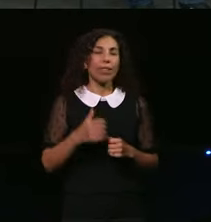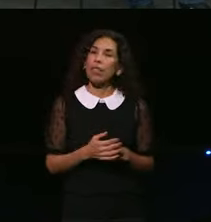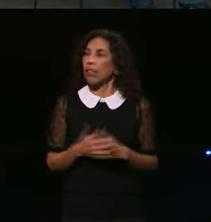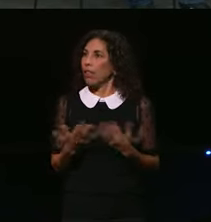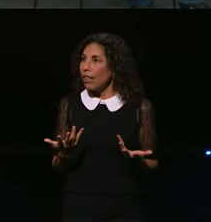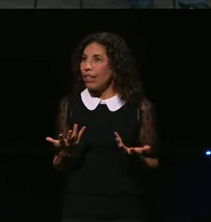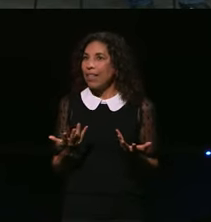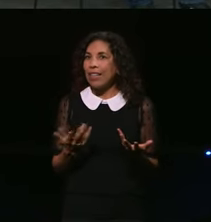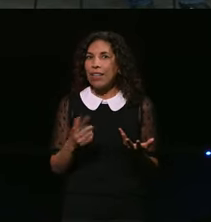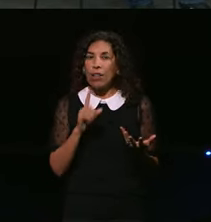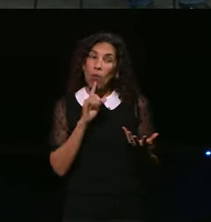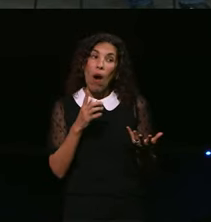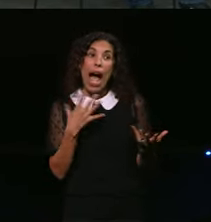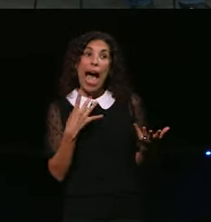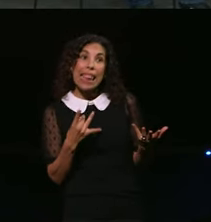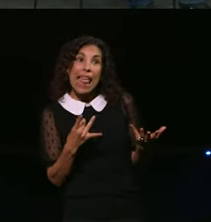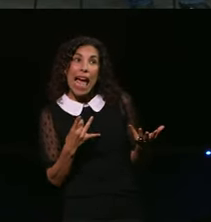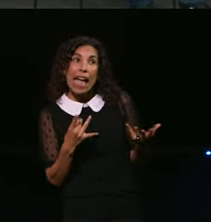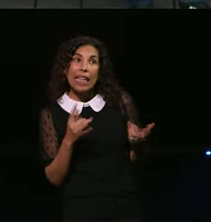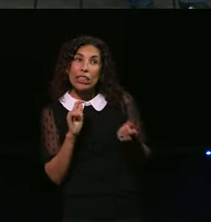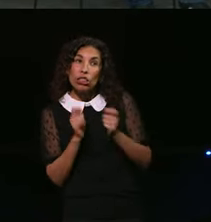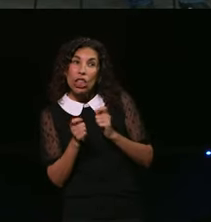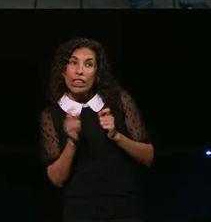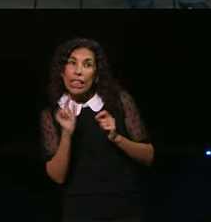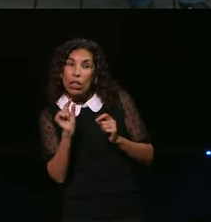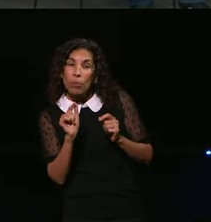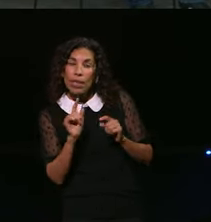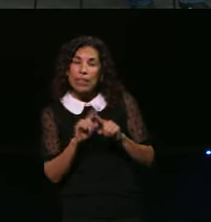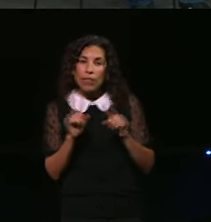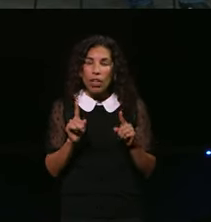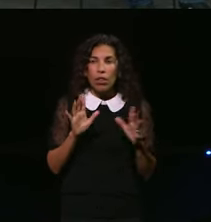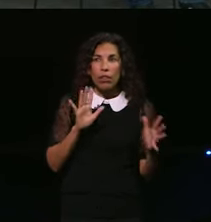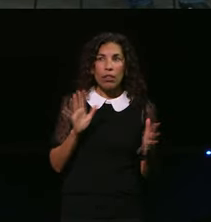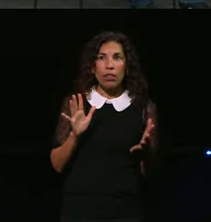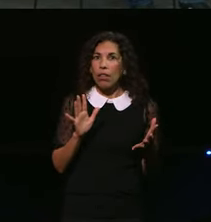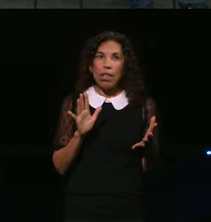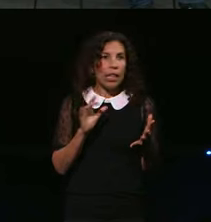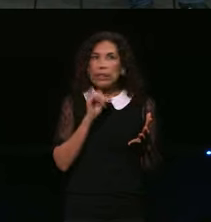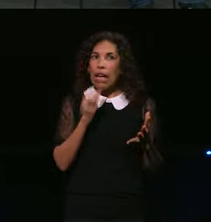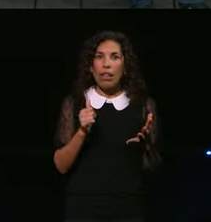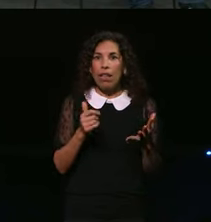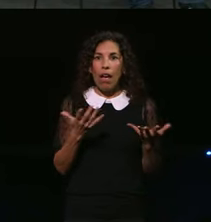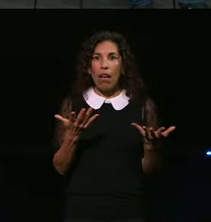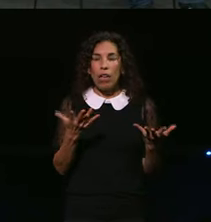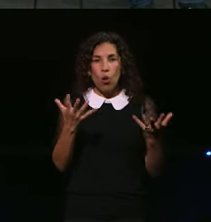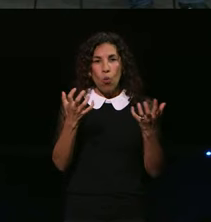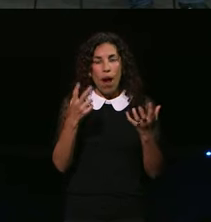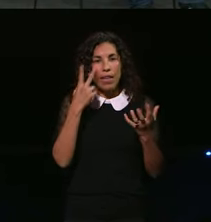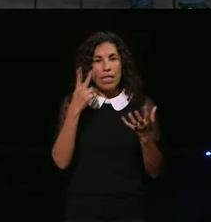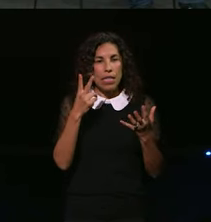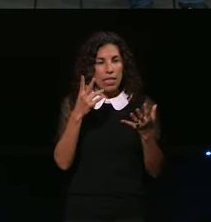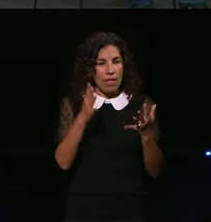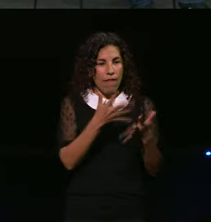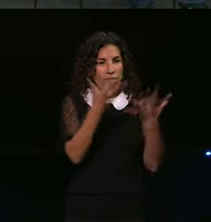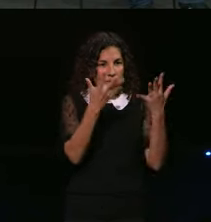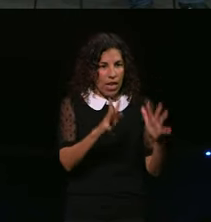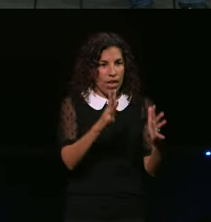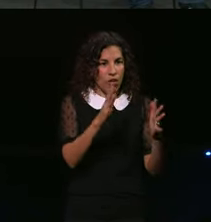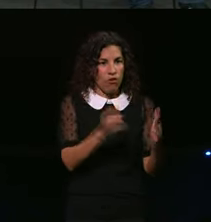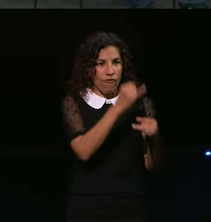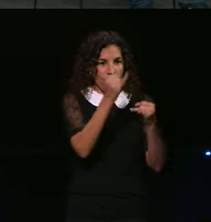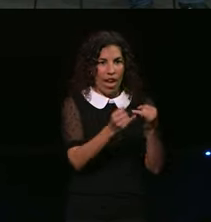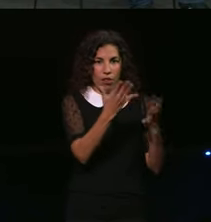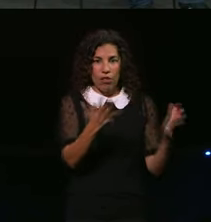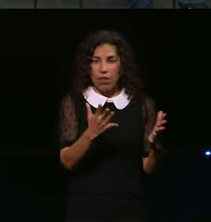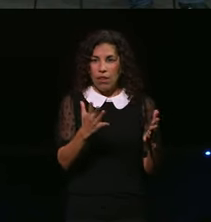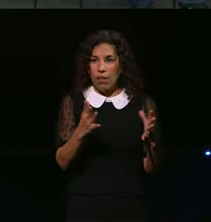never a, oh, I like this bit. Could you change that bit to this? It's not that. He just wants to see the finished thing done. He's just